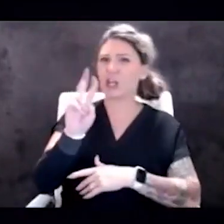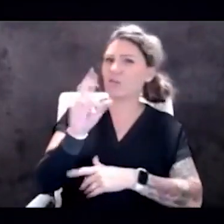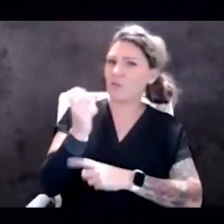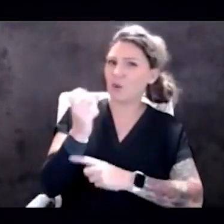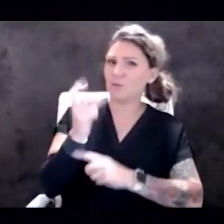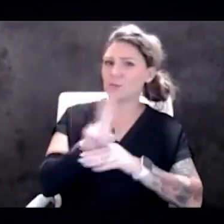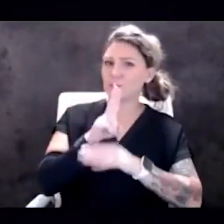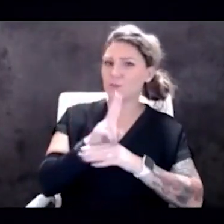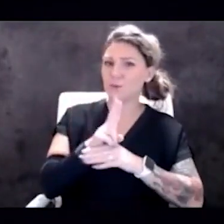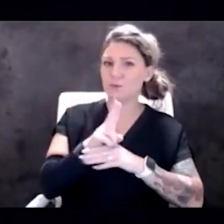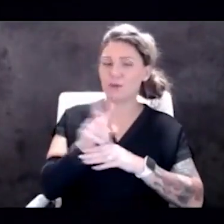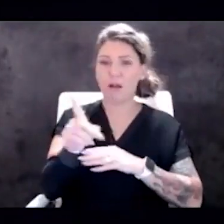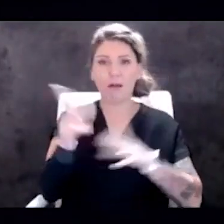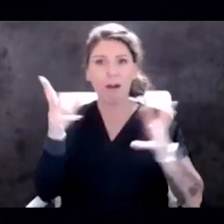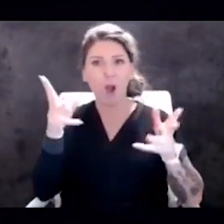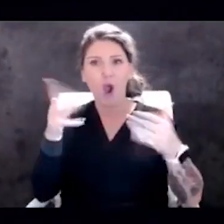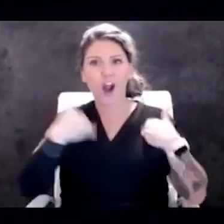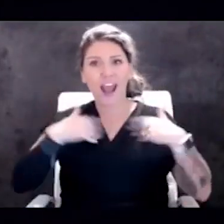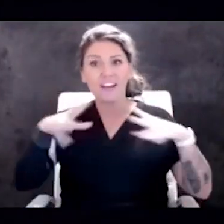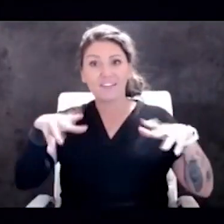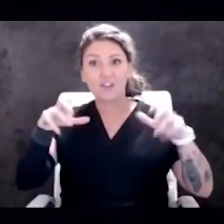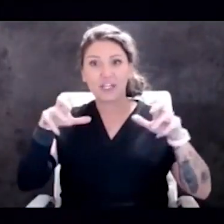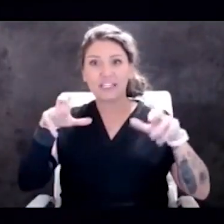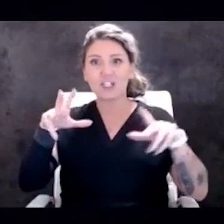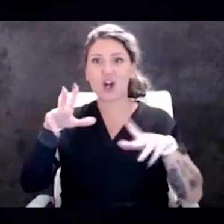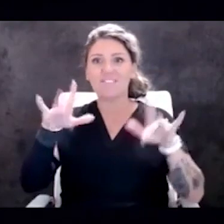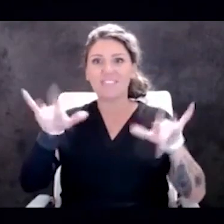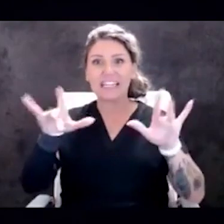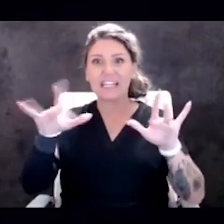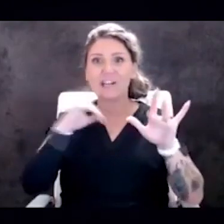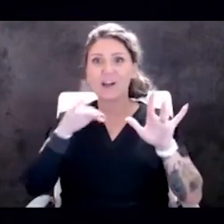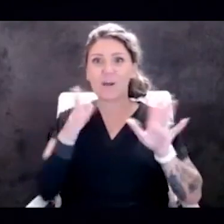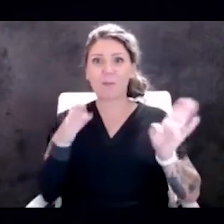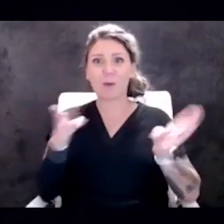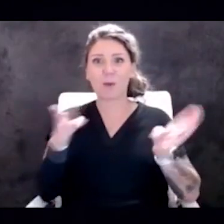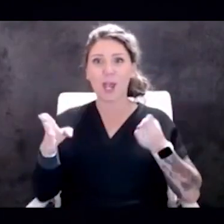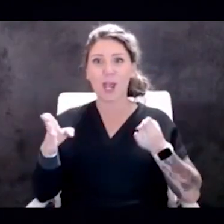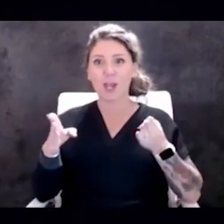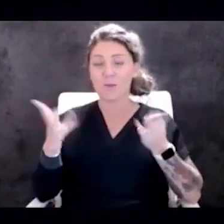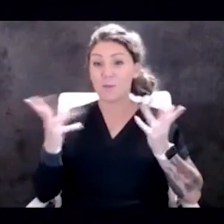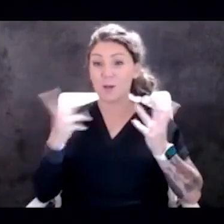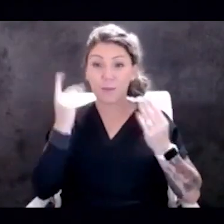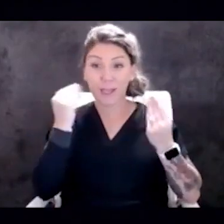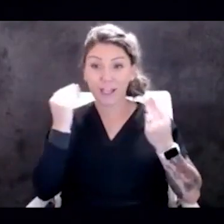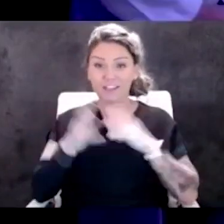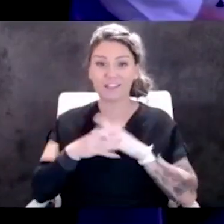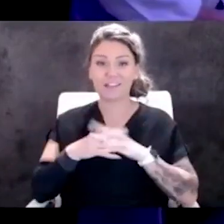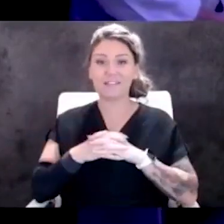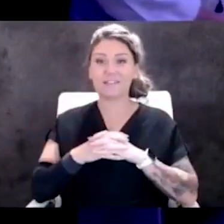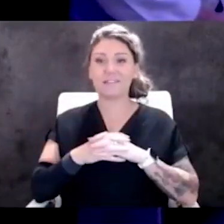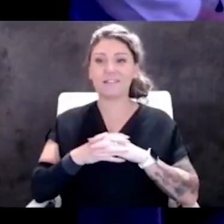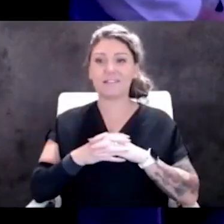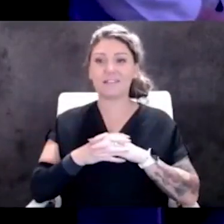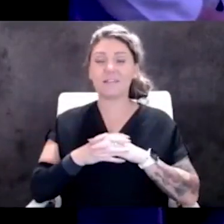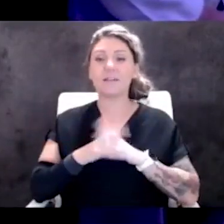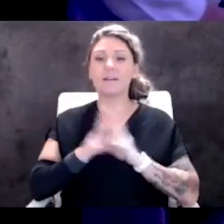got the freezer video up. No. It's like they were prepared. What do you think? The differences in masks. I think they're all good.